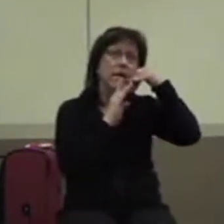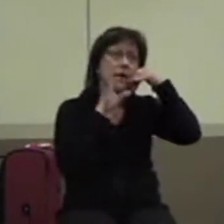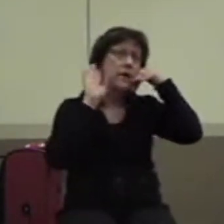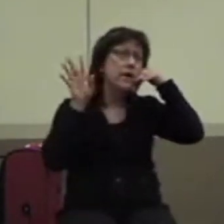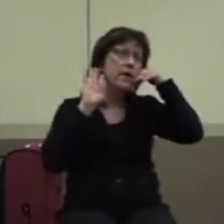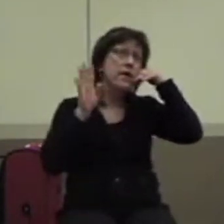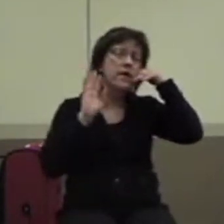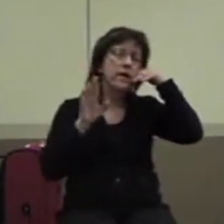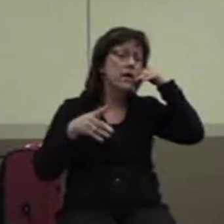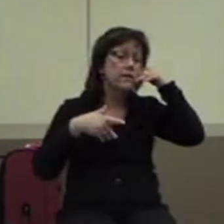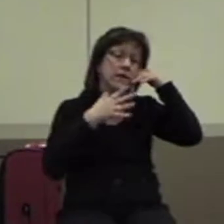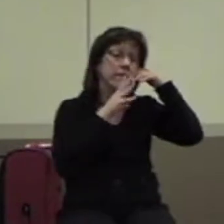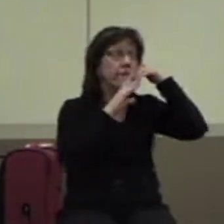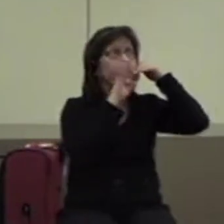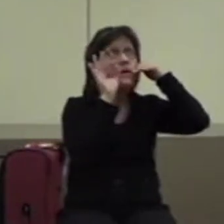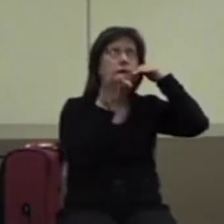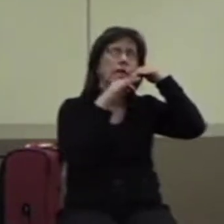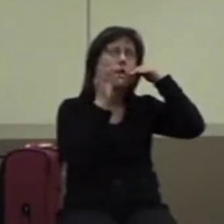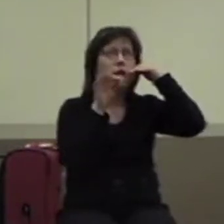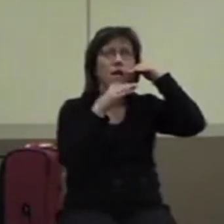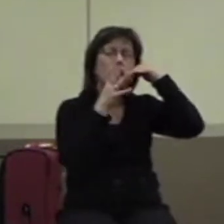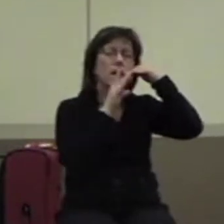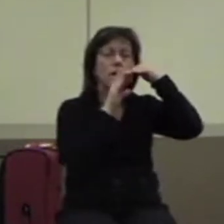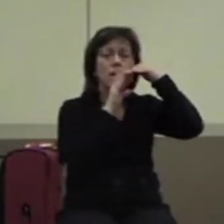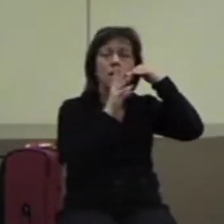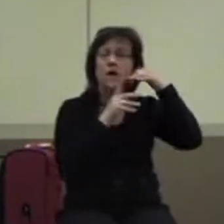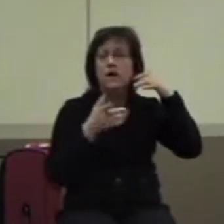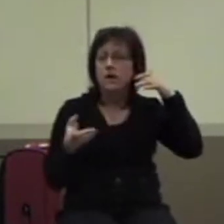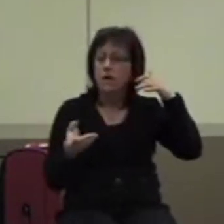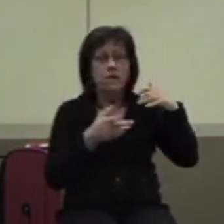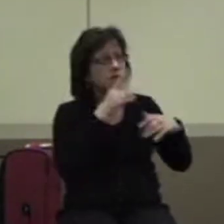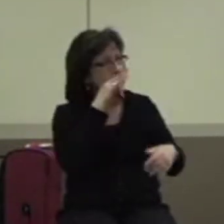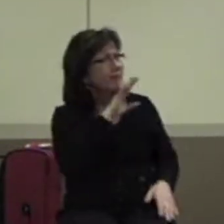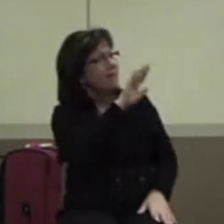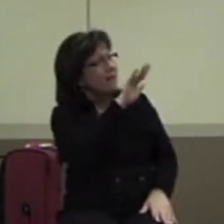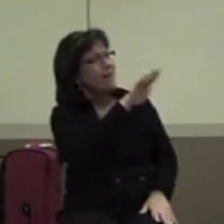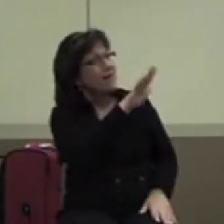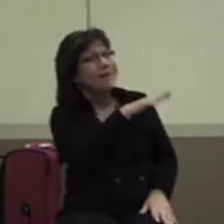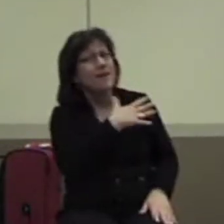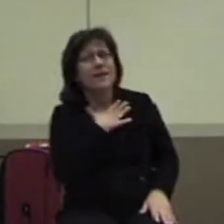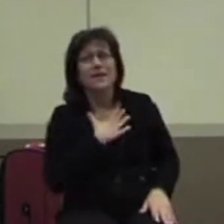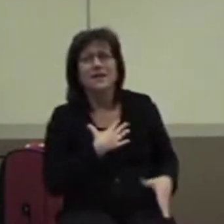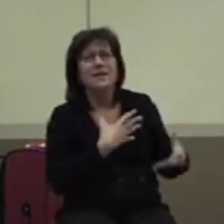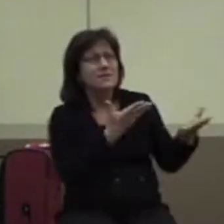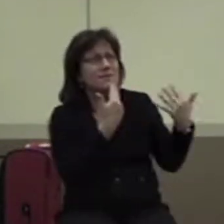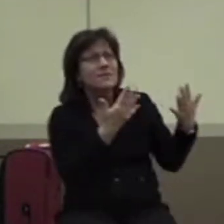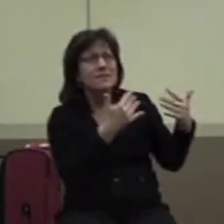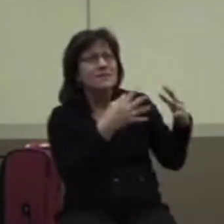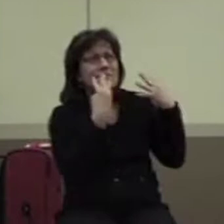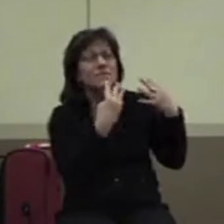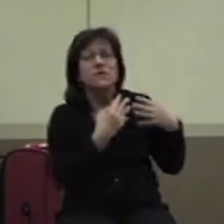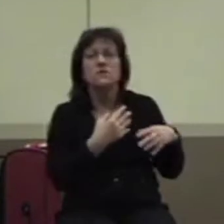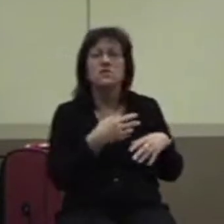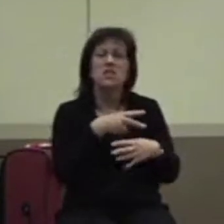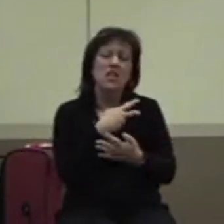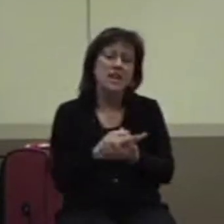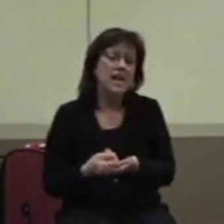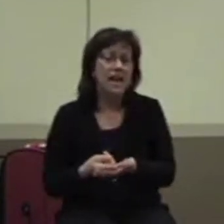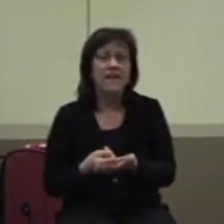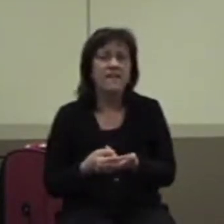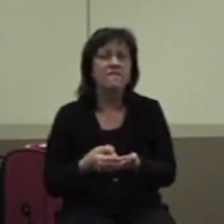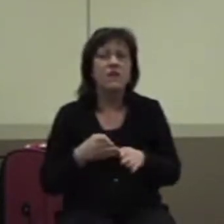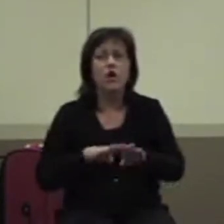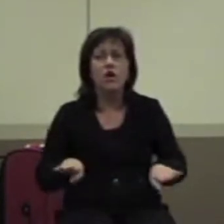and mom's like this, oh yeah, and just keeps talking on the phone, and this kid's so desperate, they lay down on the